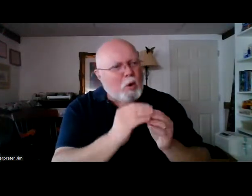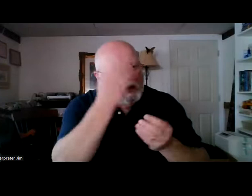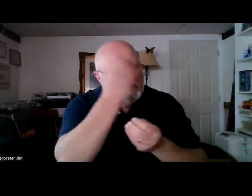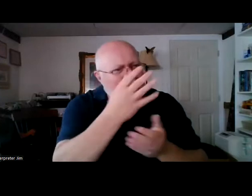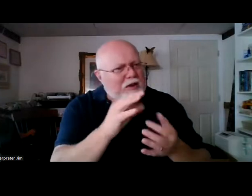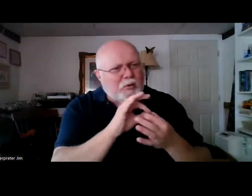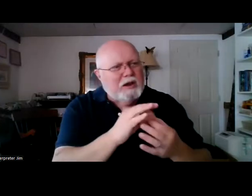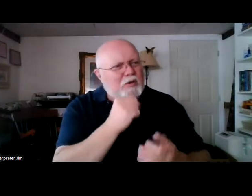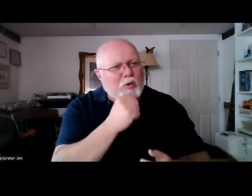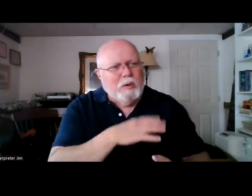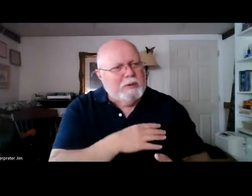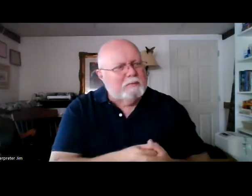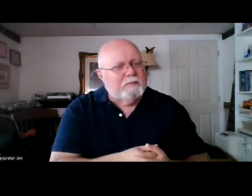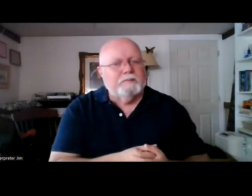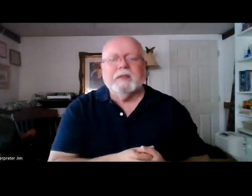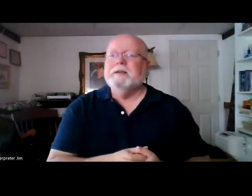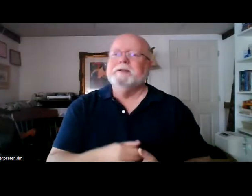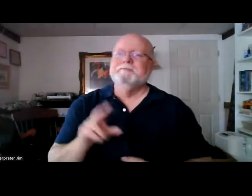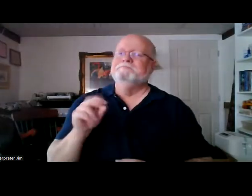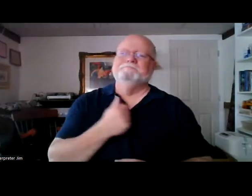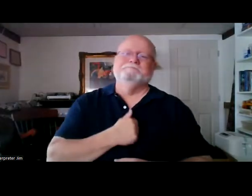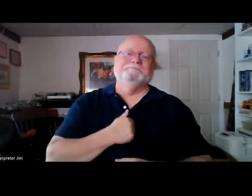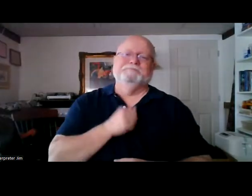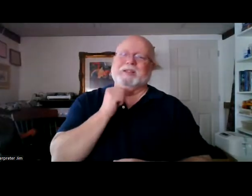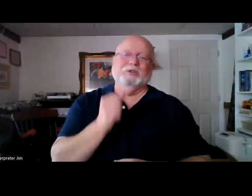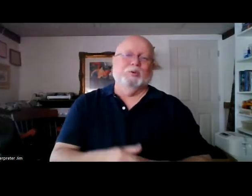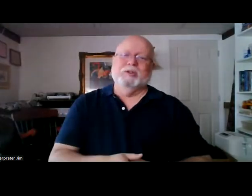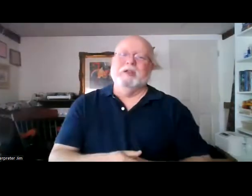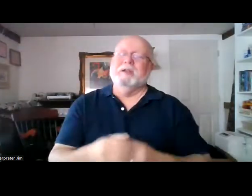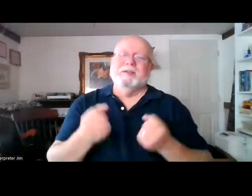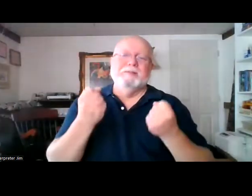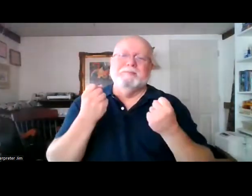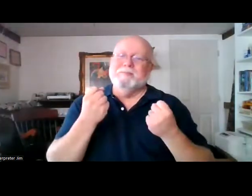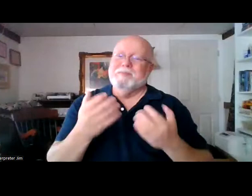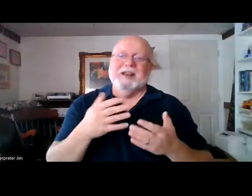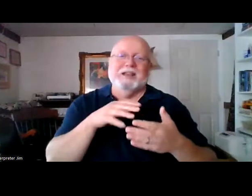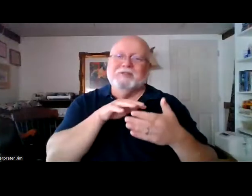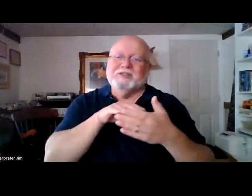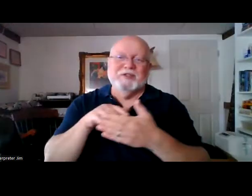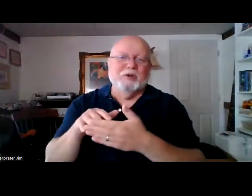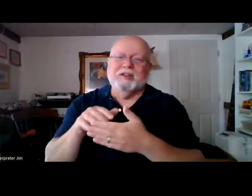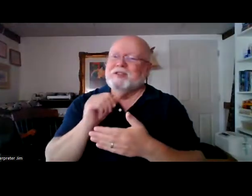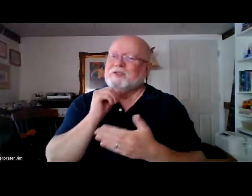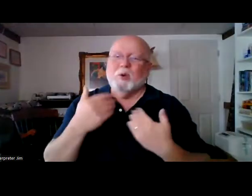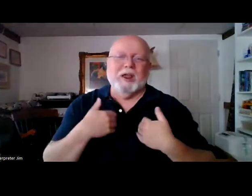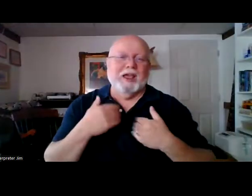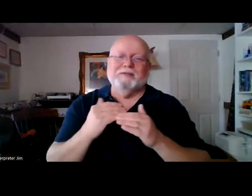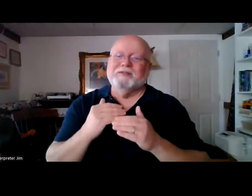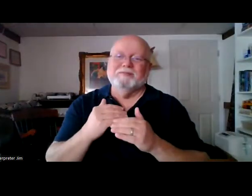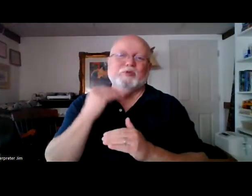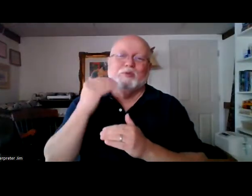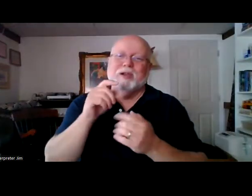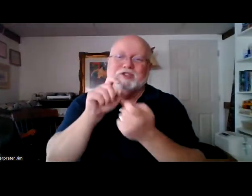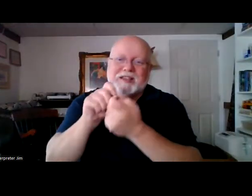Yep. No, I don't. A lot of the studies don't give that level of detail. So I think that's